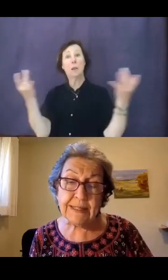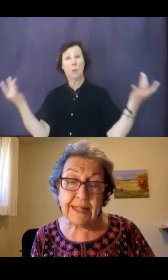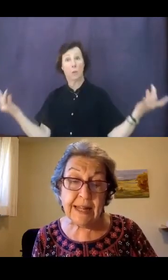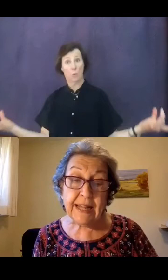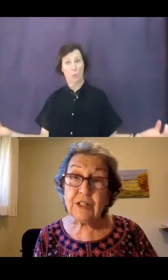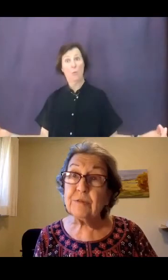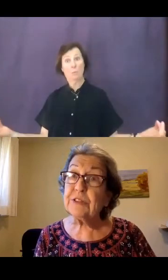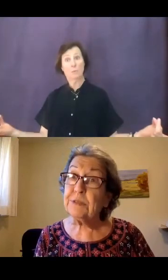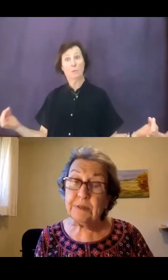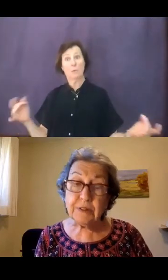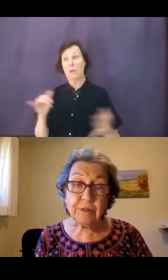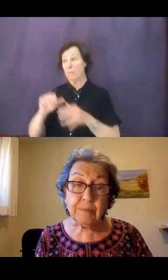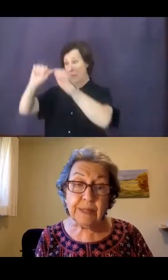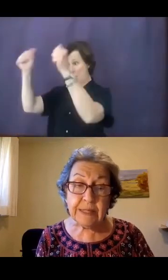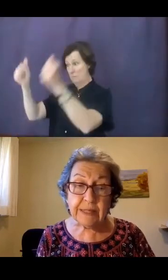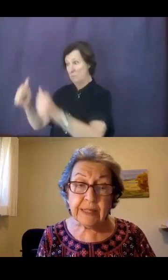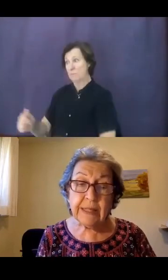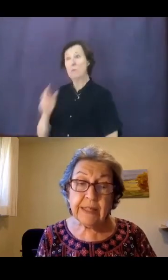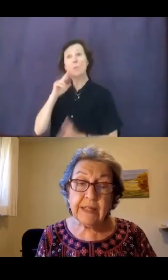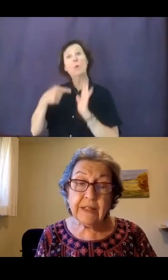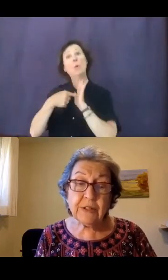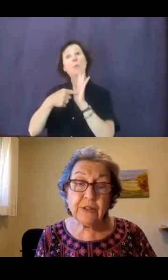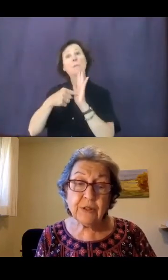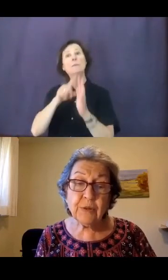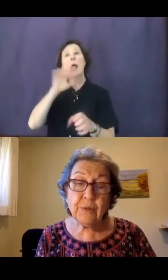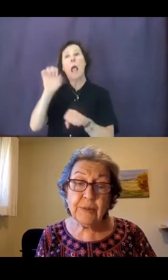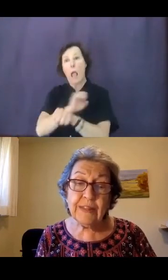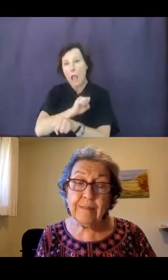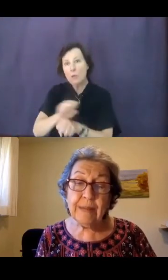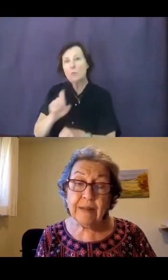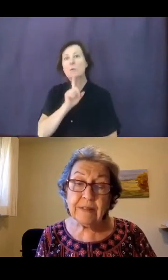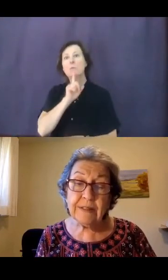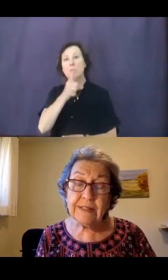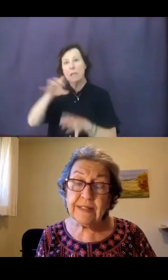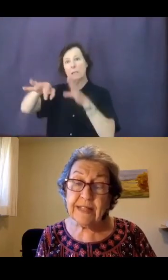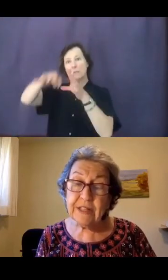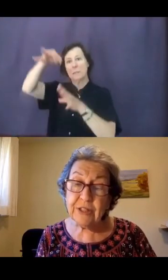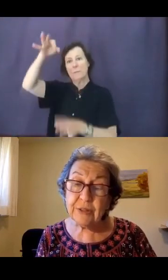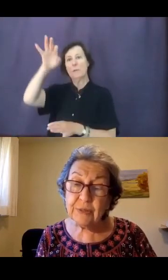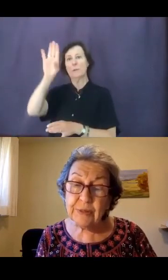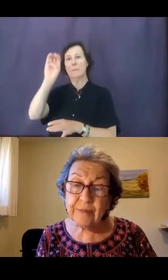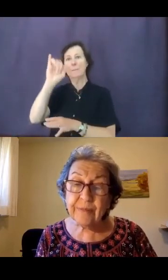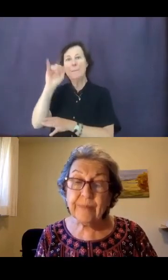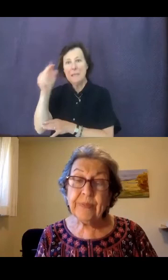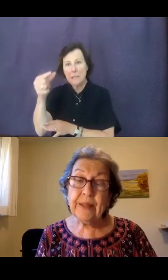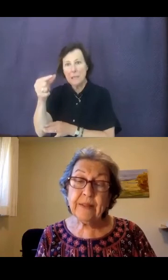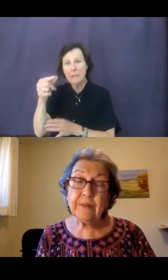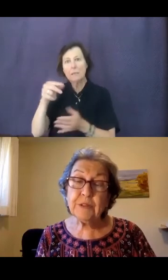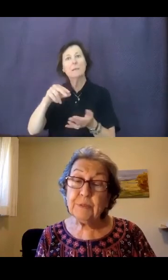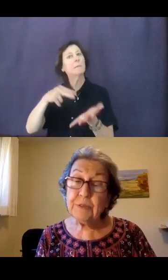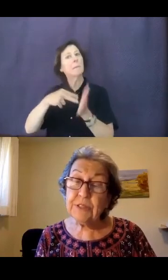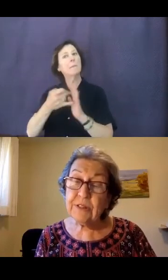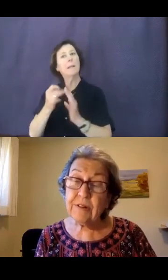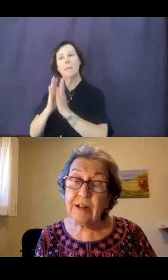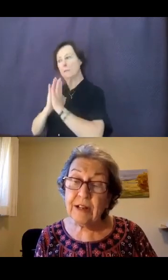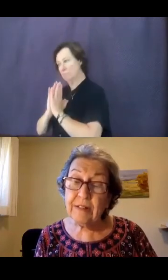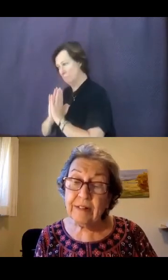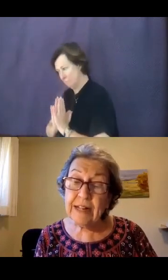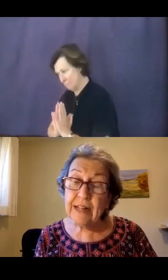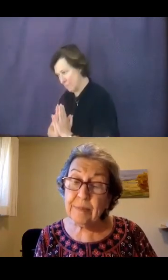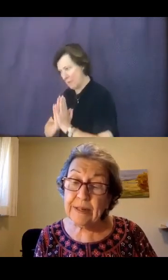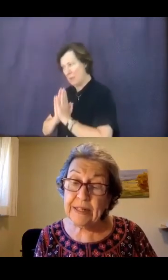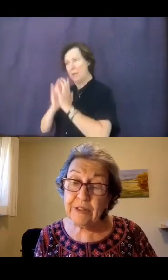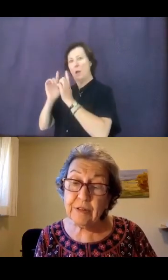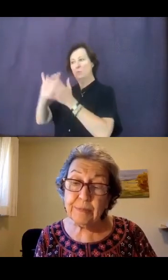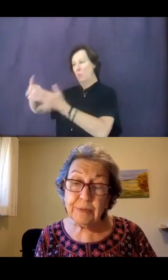represent an actual spiritual being. So when they bow to the statue, those Buddhists are honoring